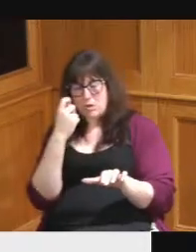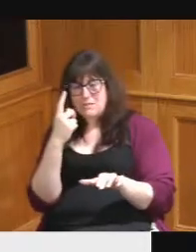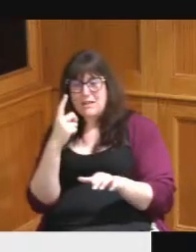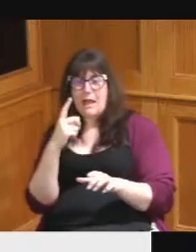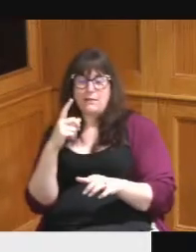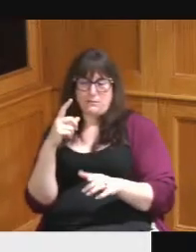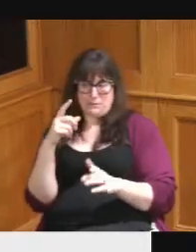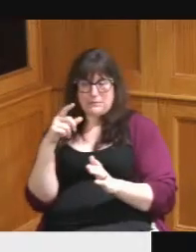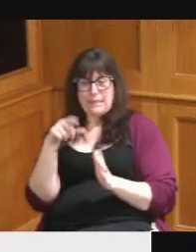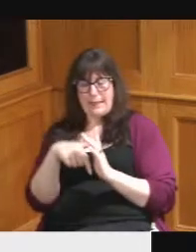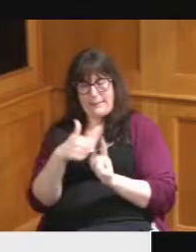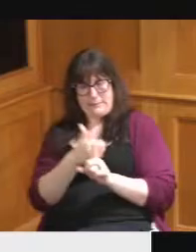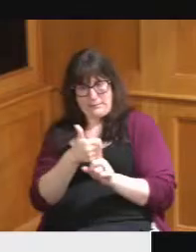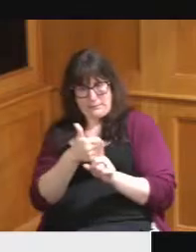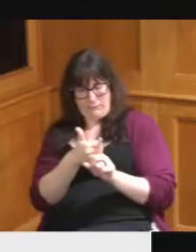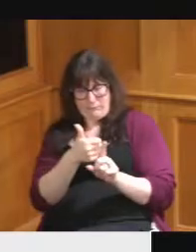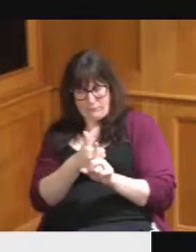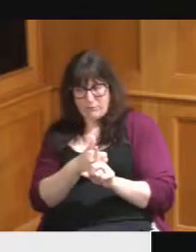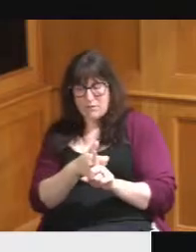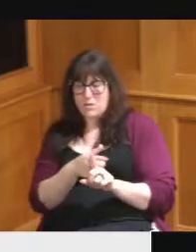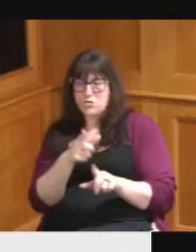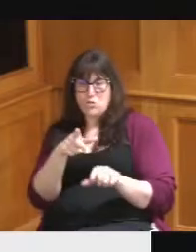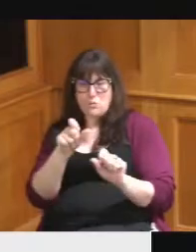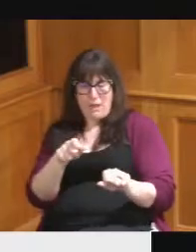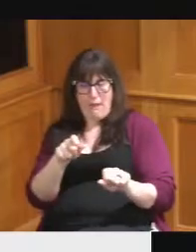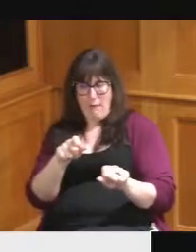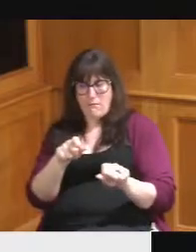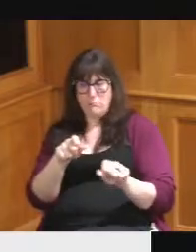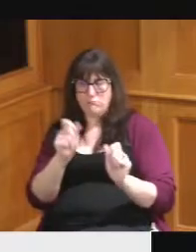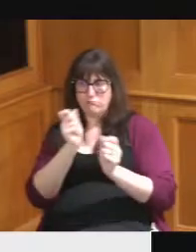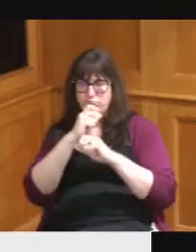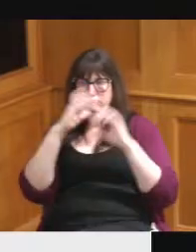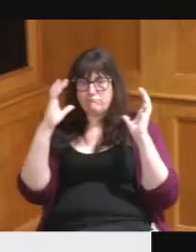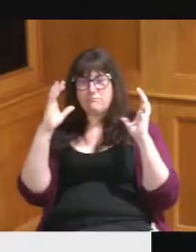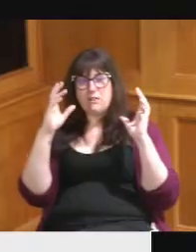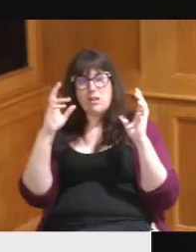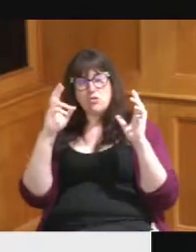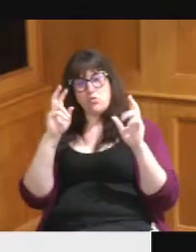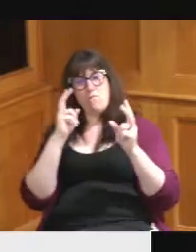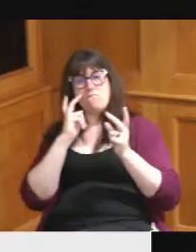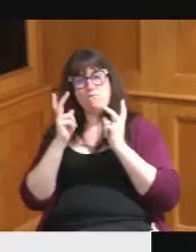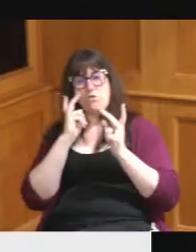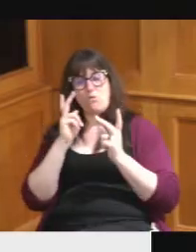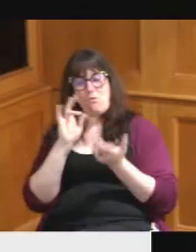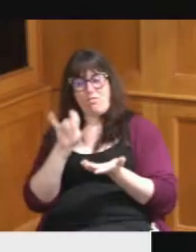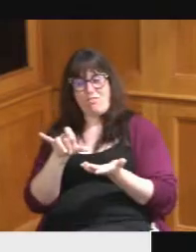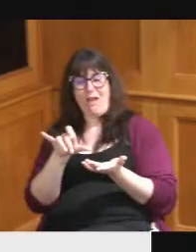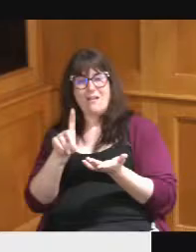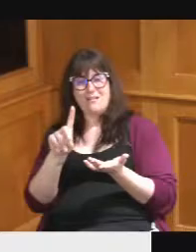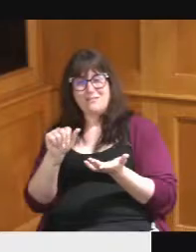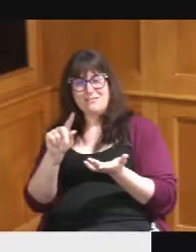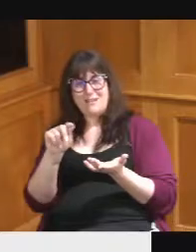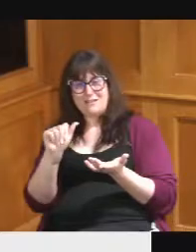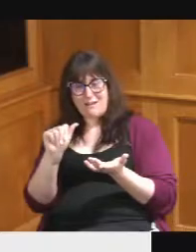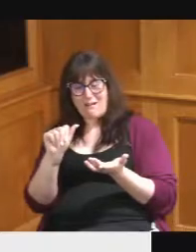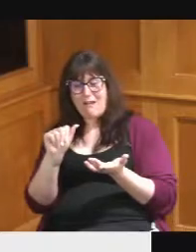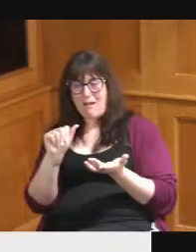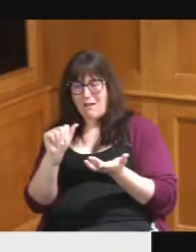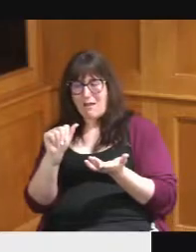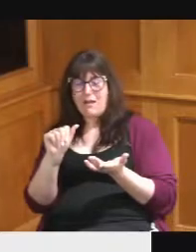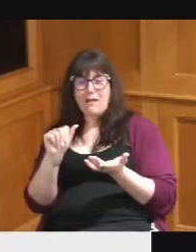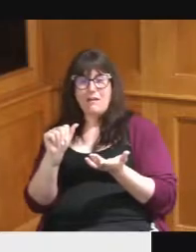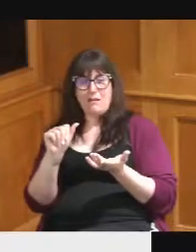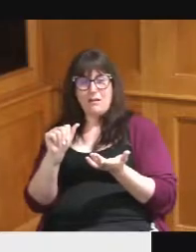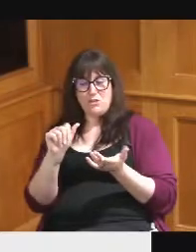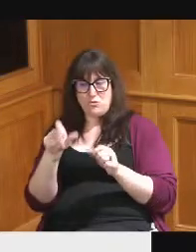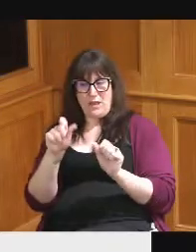where you could imagine being able to view data as it is sliced and